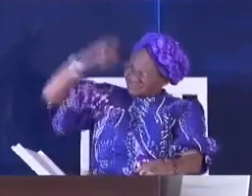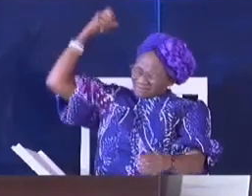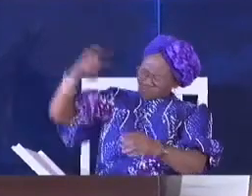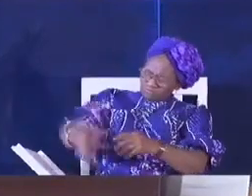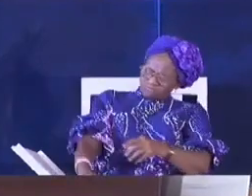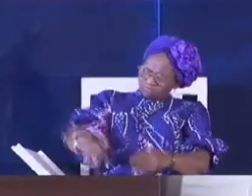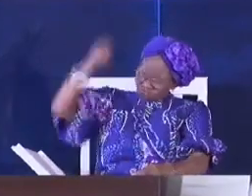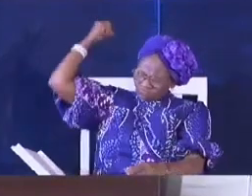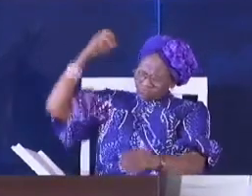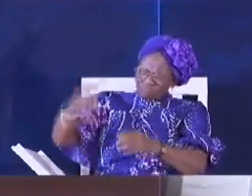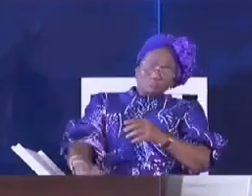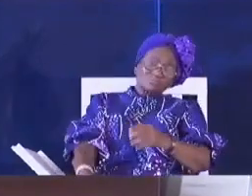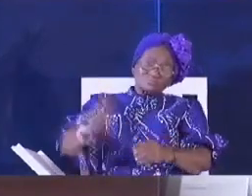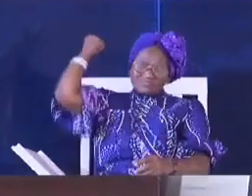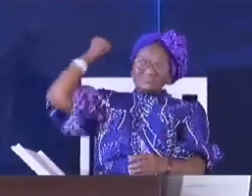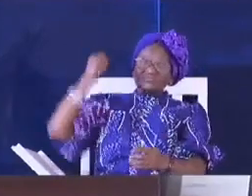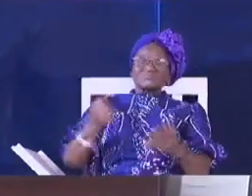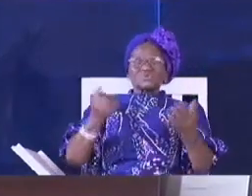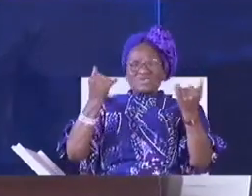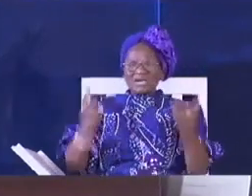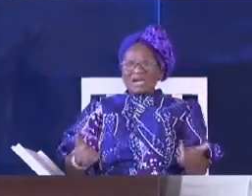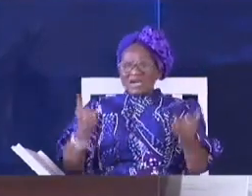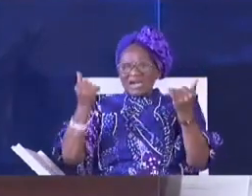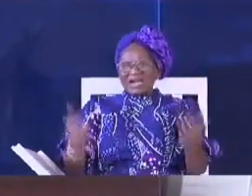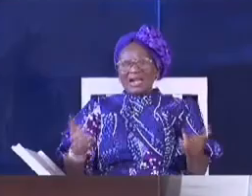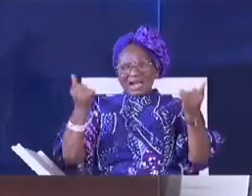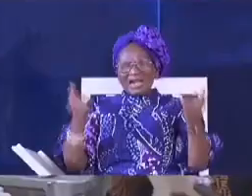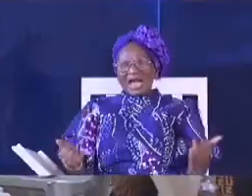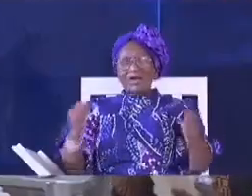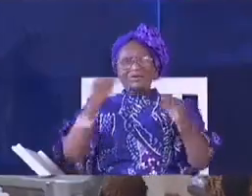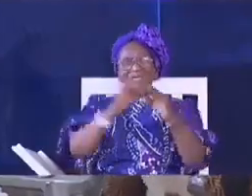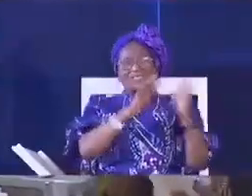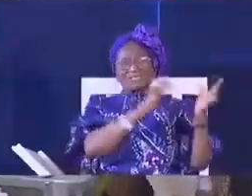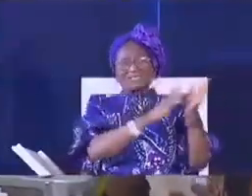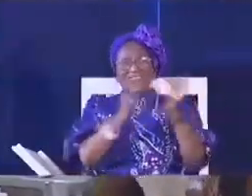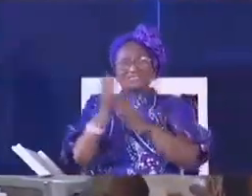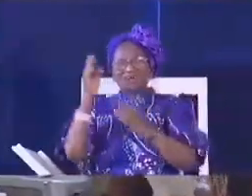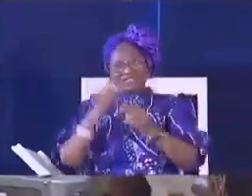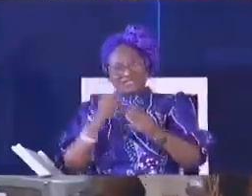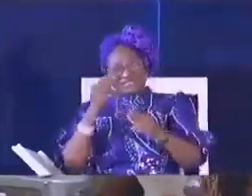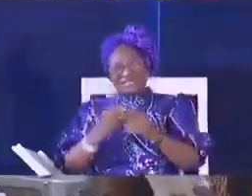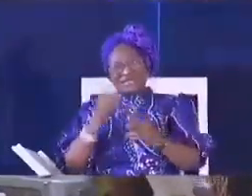now. Cry unto the Almighty God.